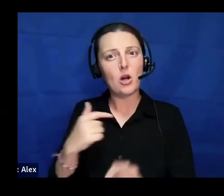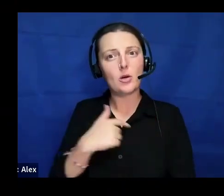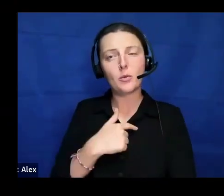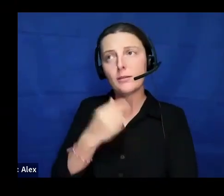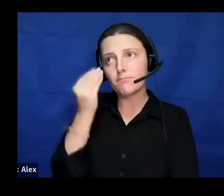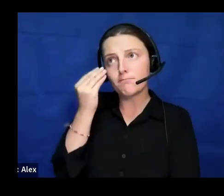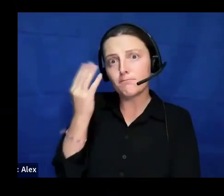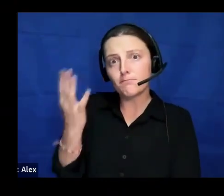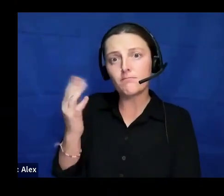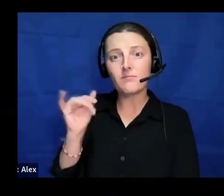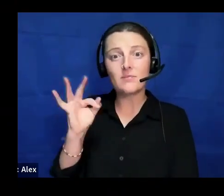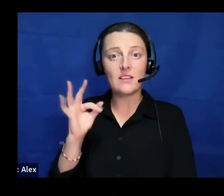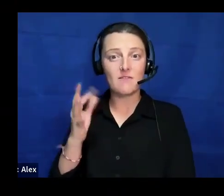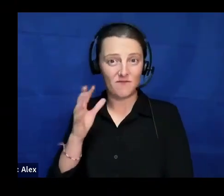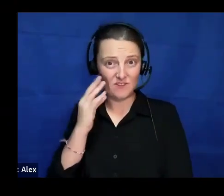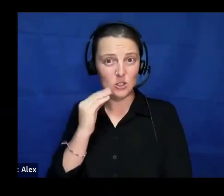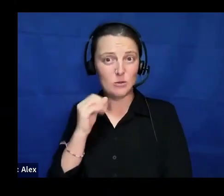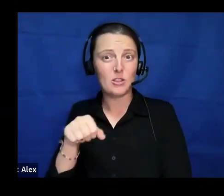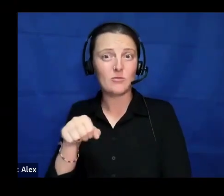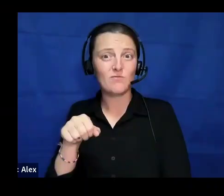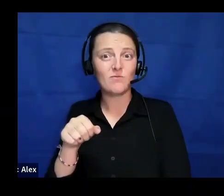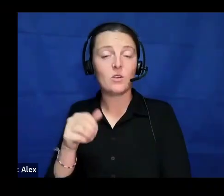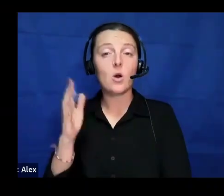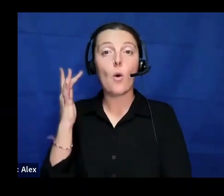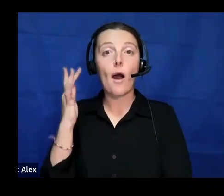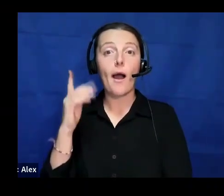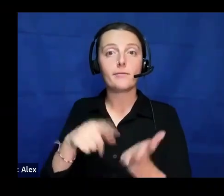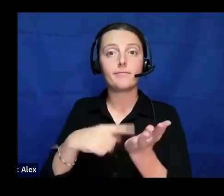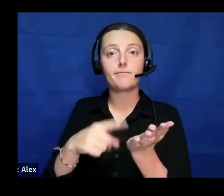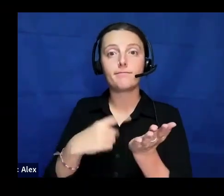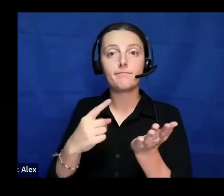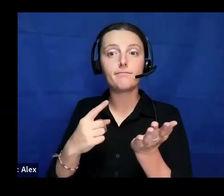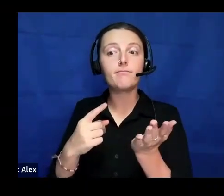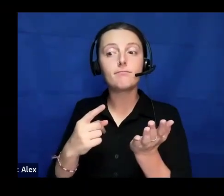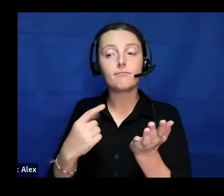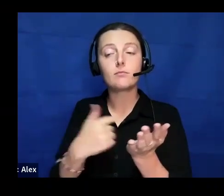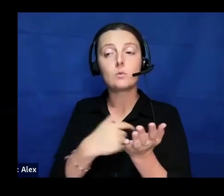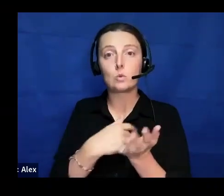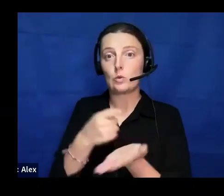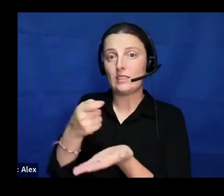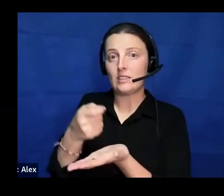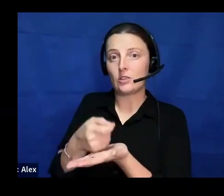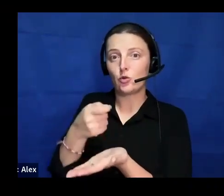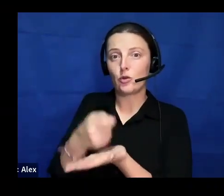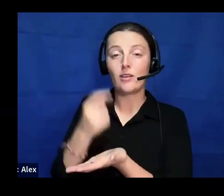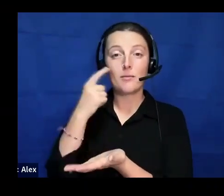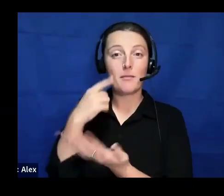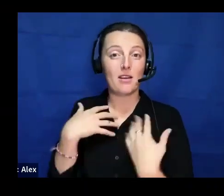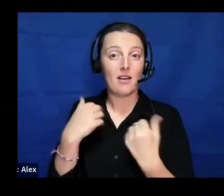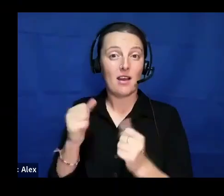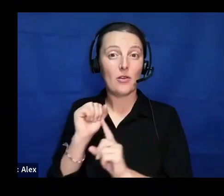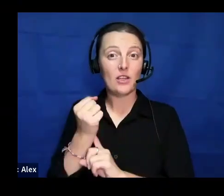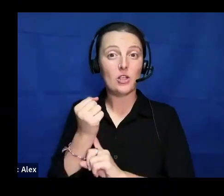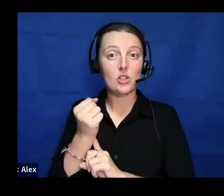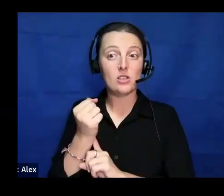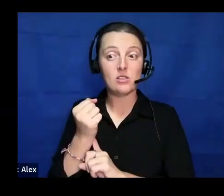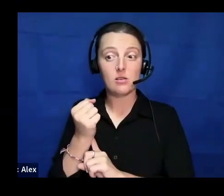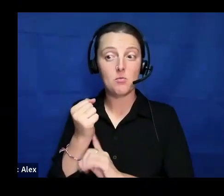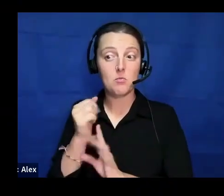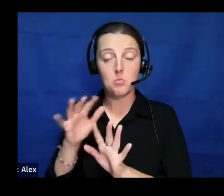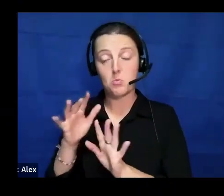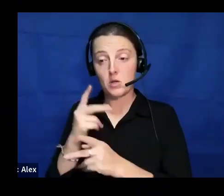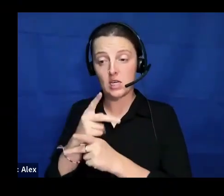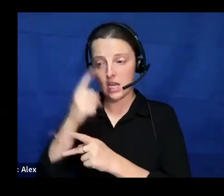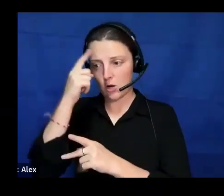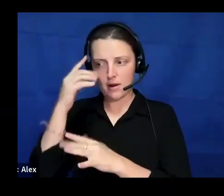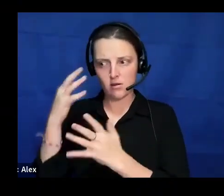are experiencing. Because sometimes when we treat mental health conditions, it can improve our physical condition as well, right?